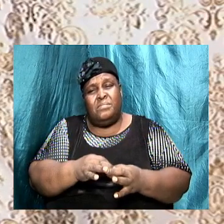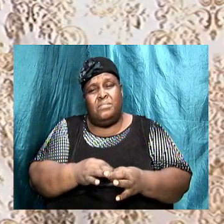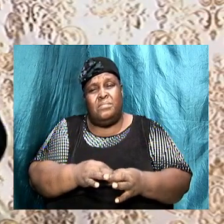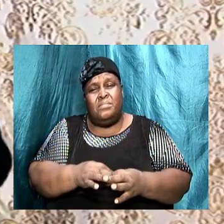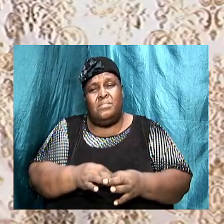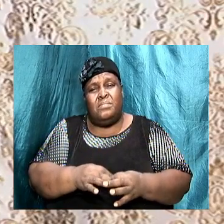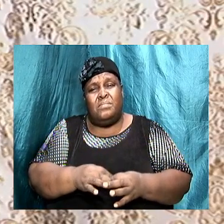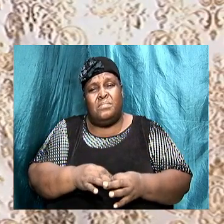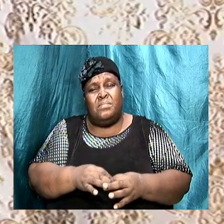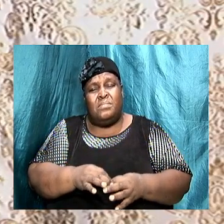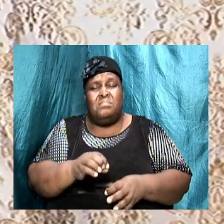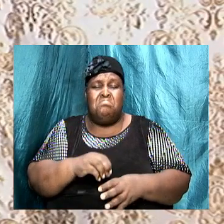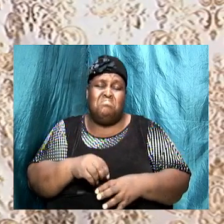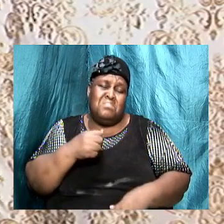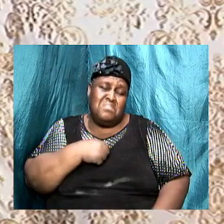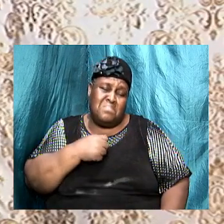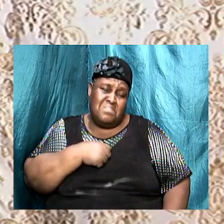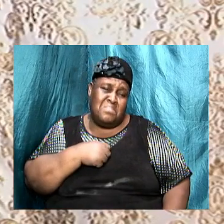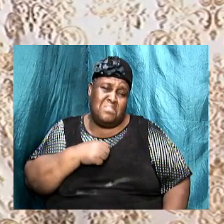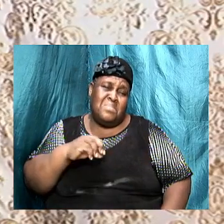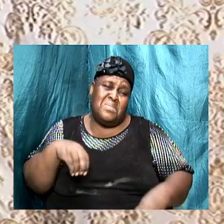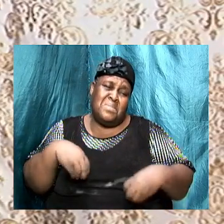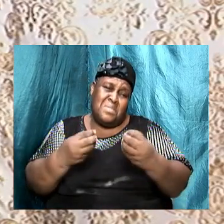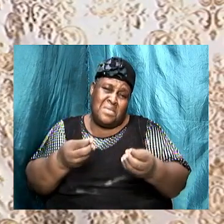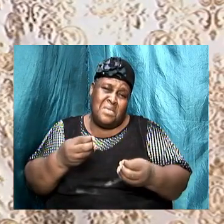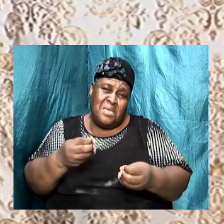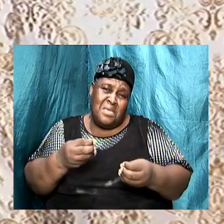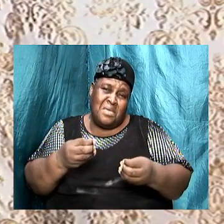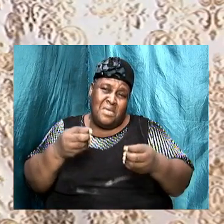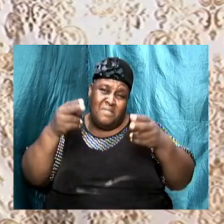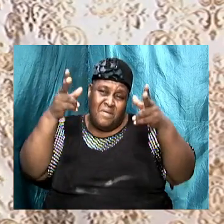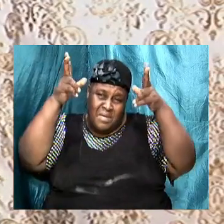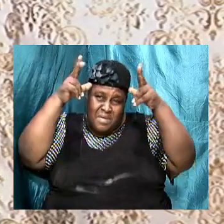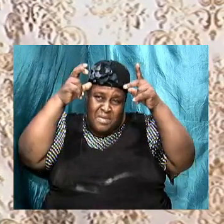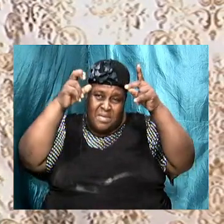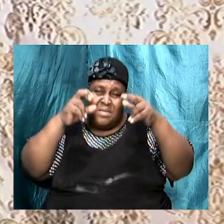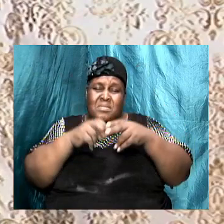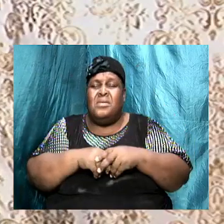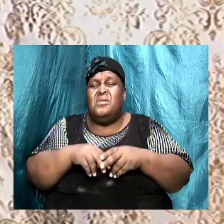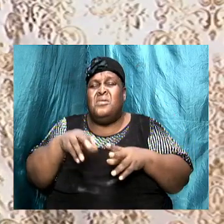In our saying, we would say, boy, look here, we give you a horse. Find the saddle for yourself.